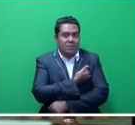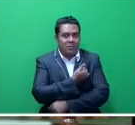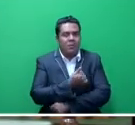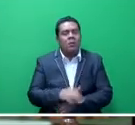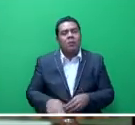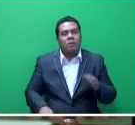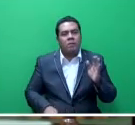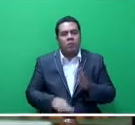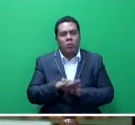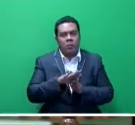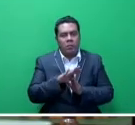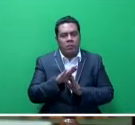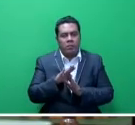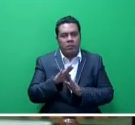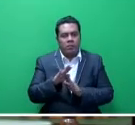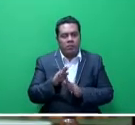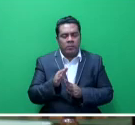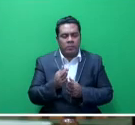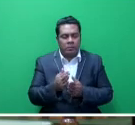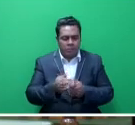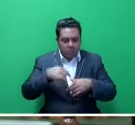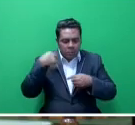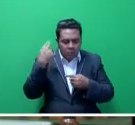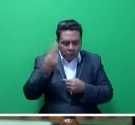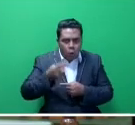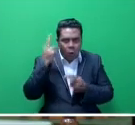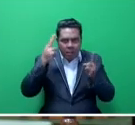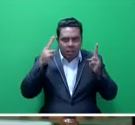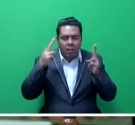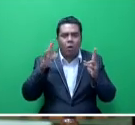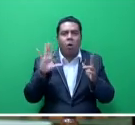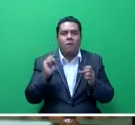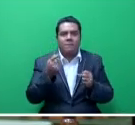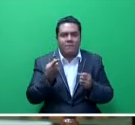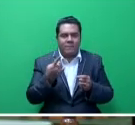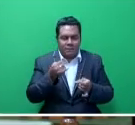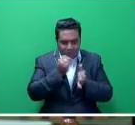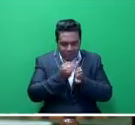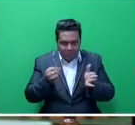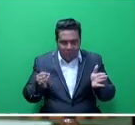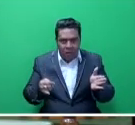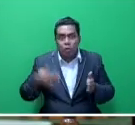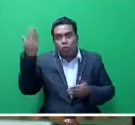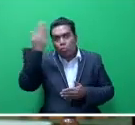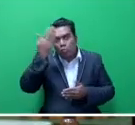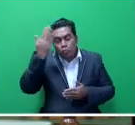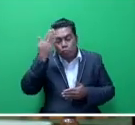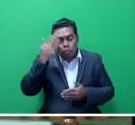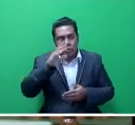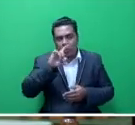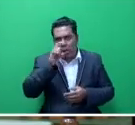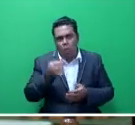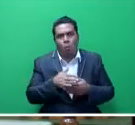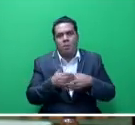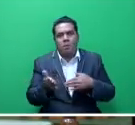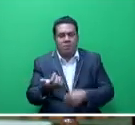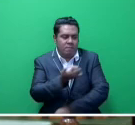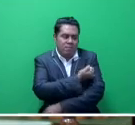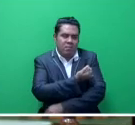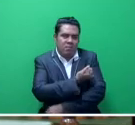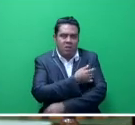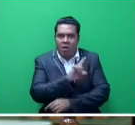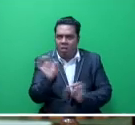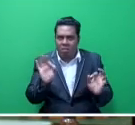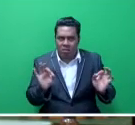return of entire industries. Without vaccines, our schools will not open. Without vaccines, we